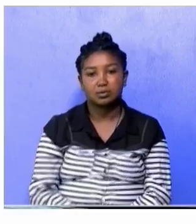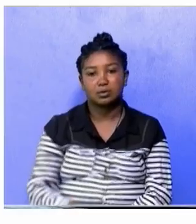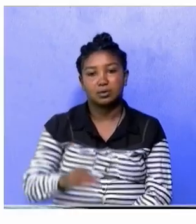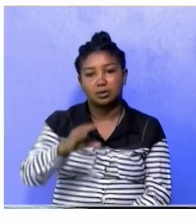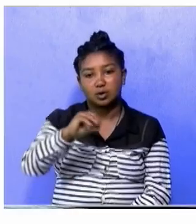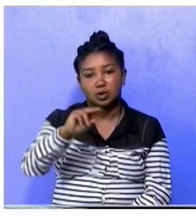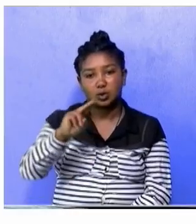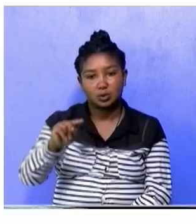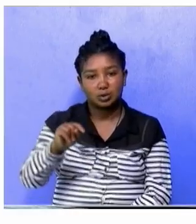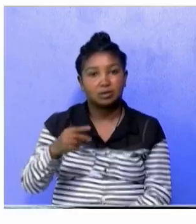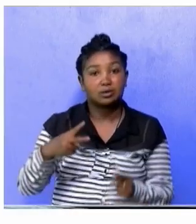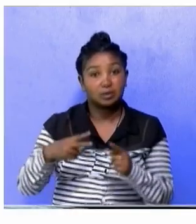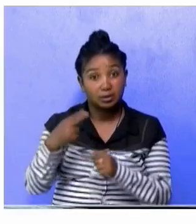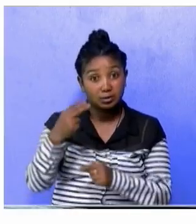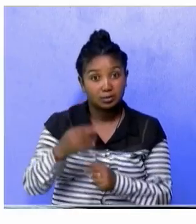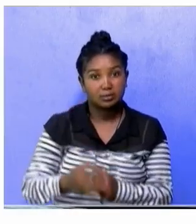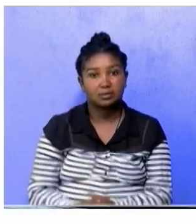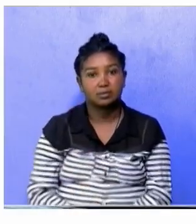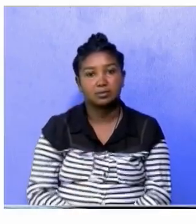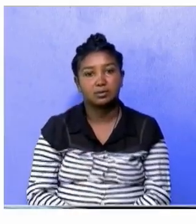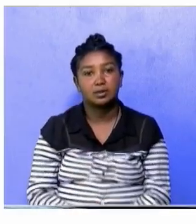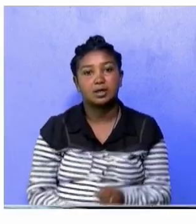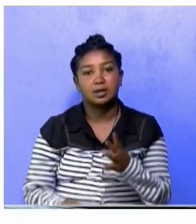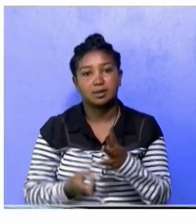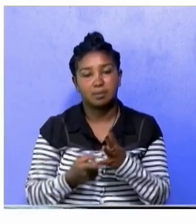Number four,